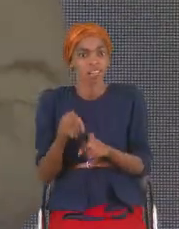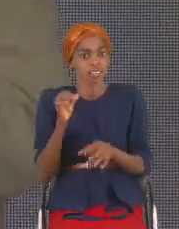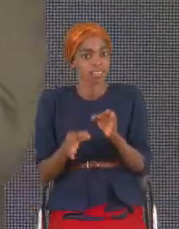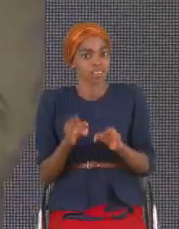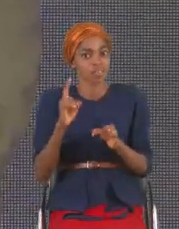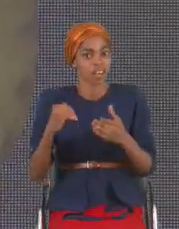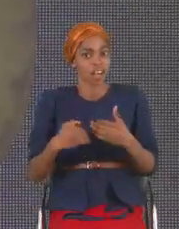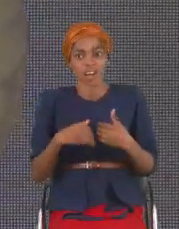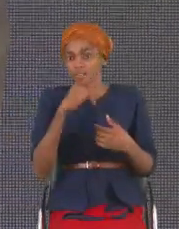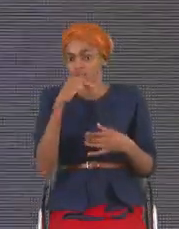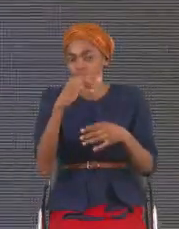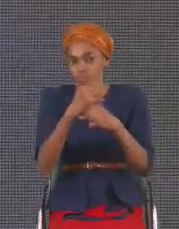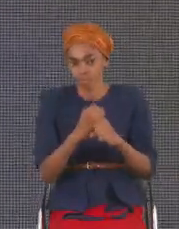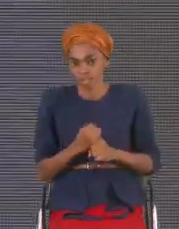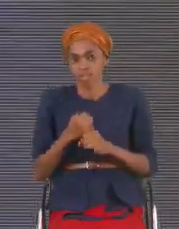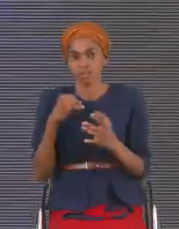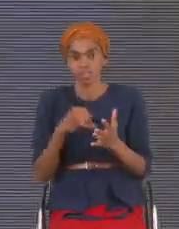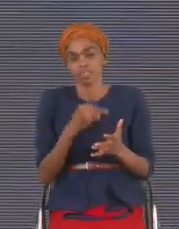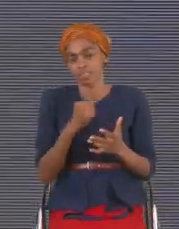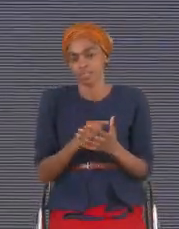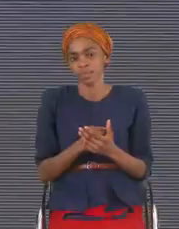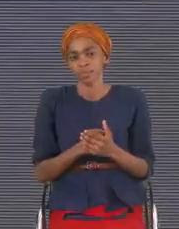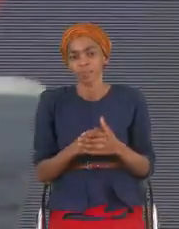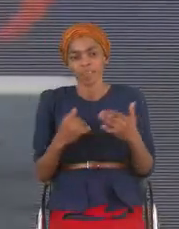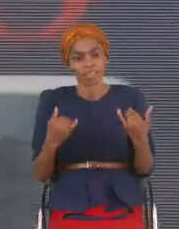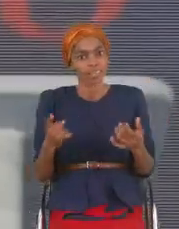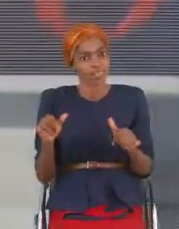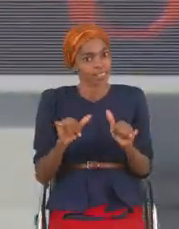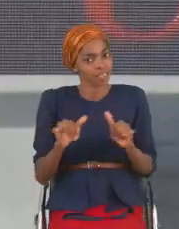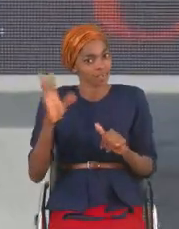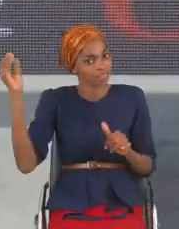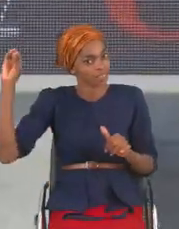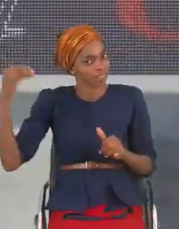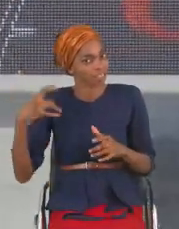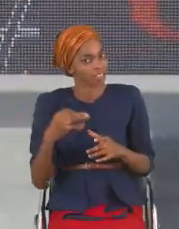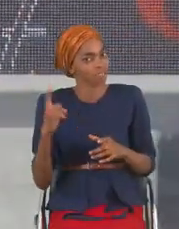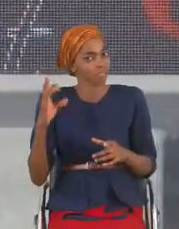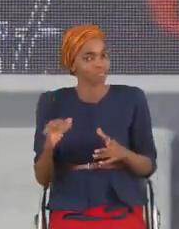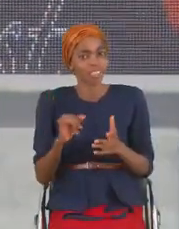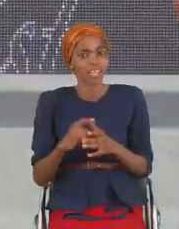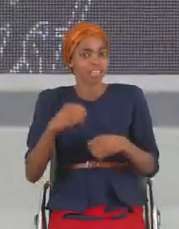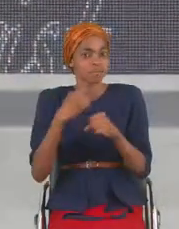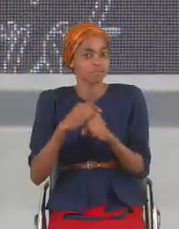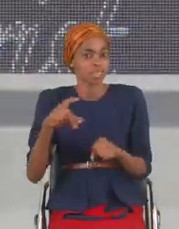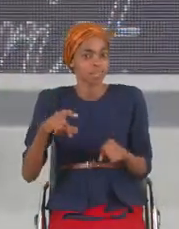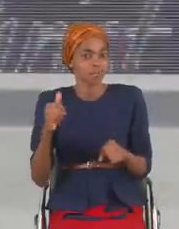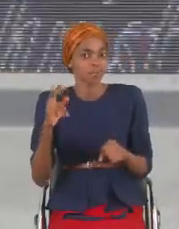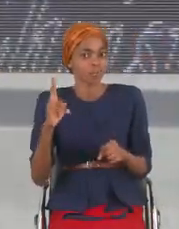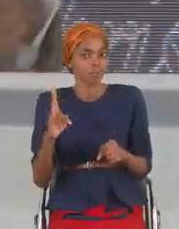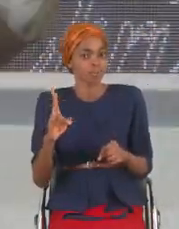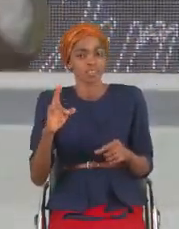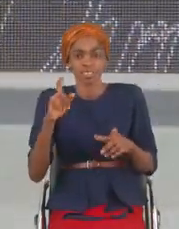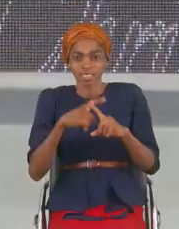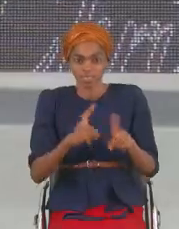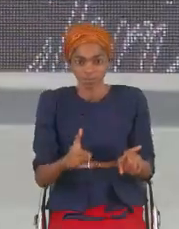hast not received it? The same grace of God that made Paul the apostle different,